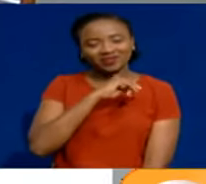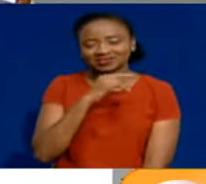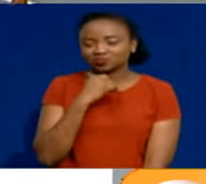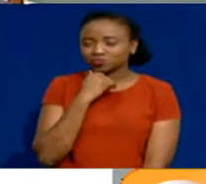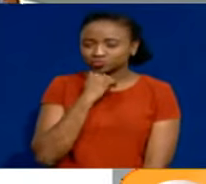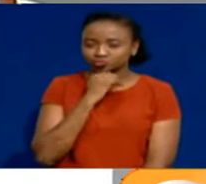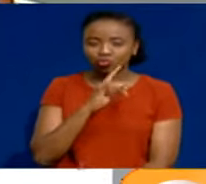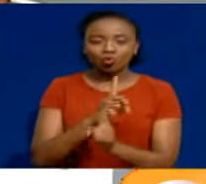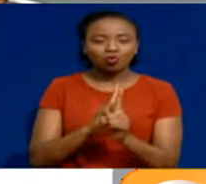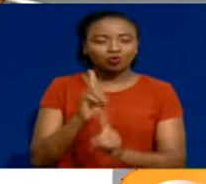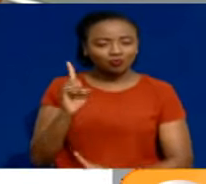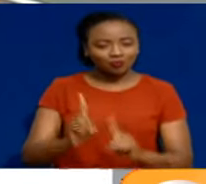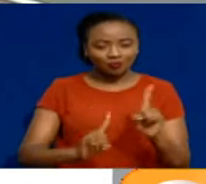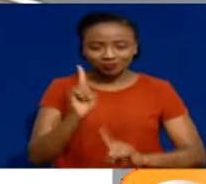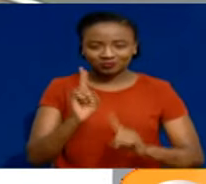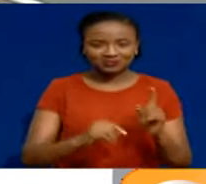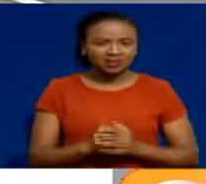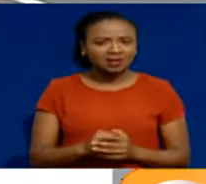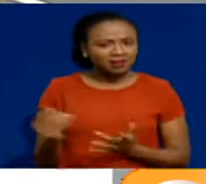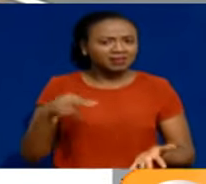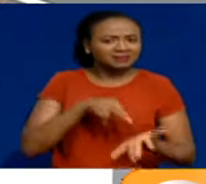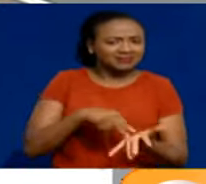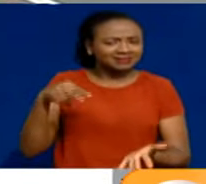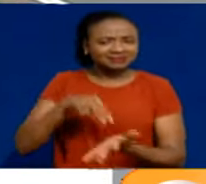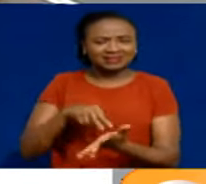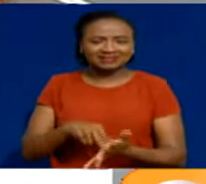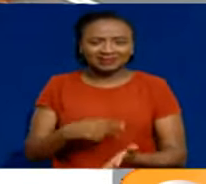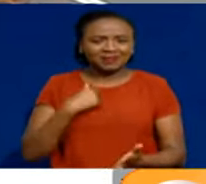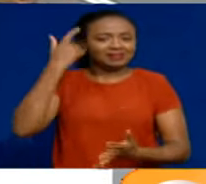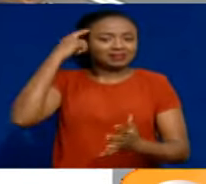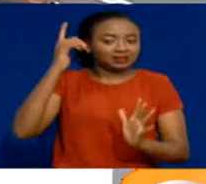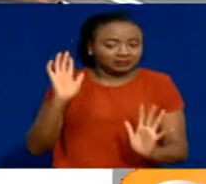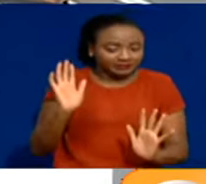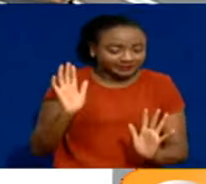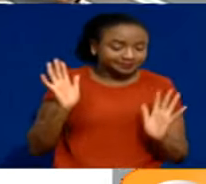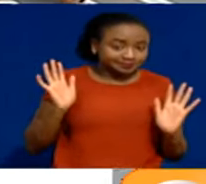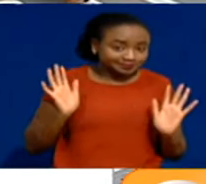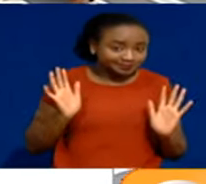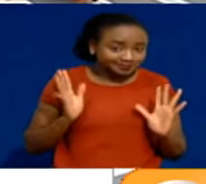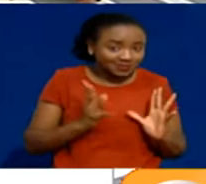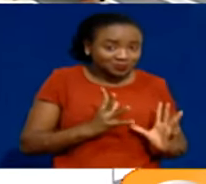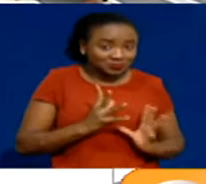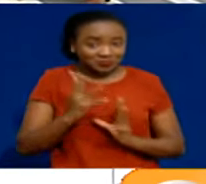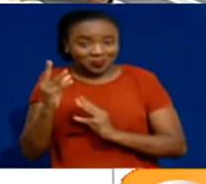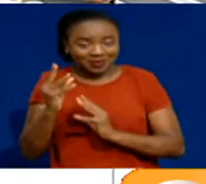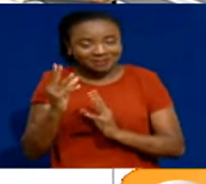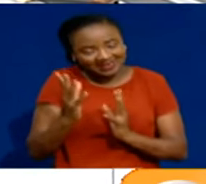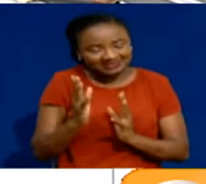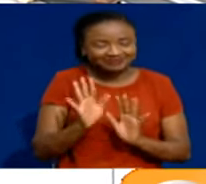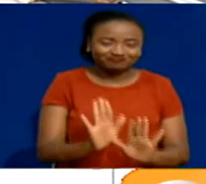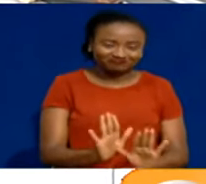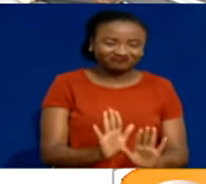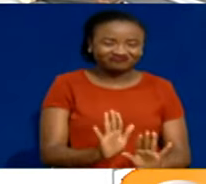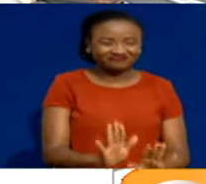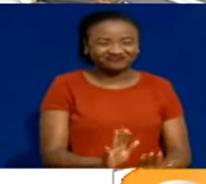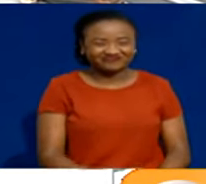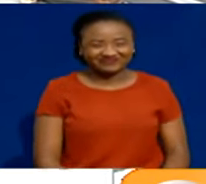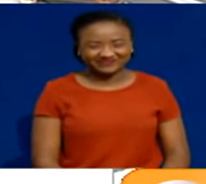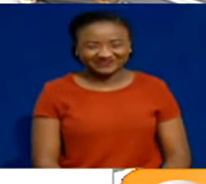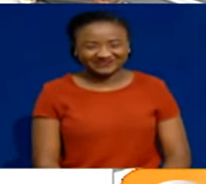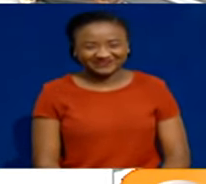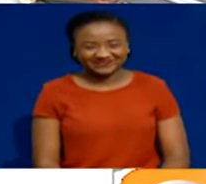be hot. And he's gotten up a couple of times. I thought he was, doesn't matter what I really think right now, but